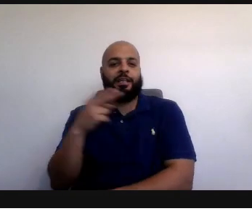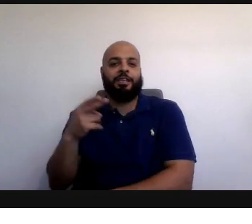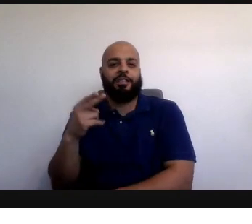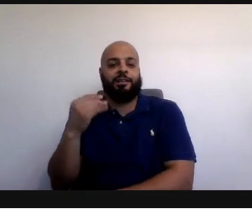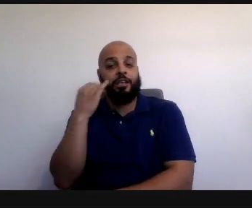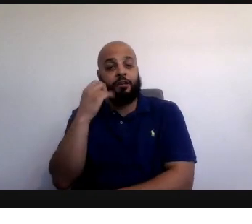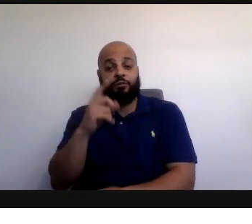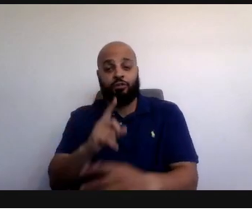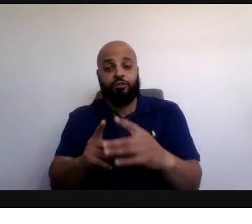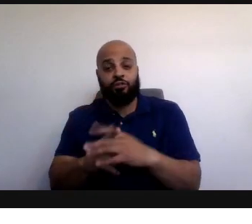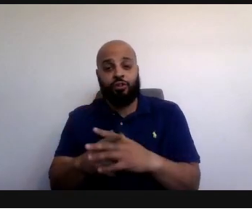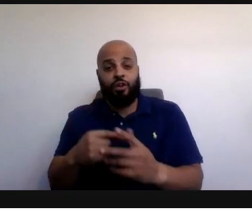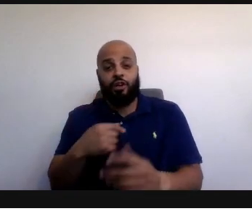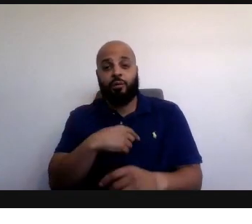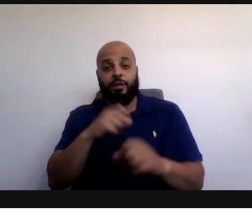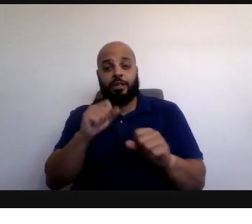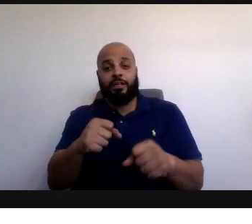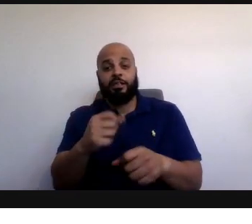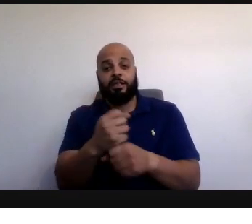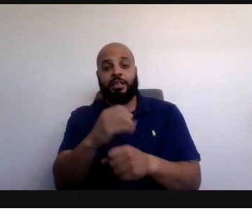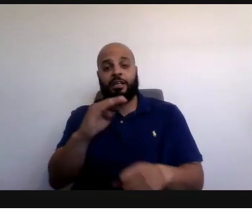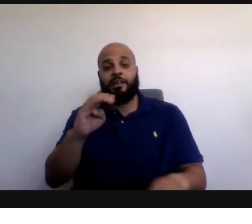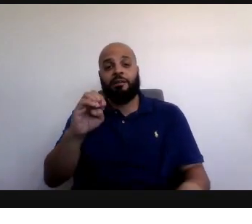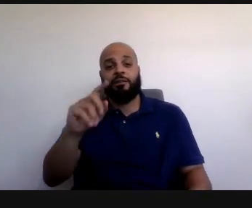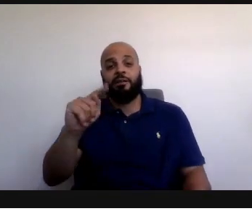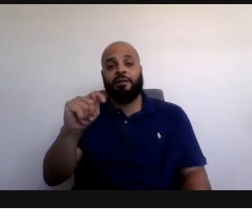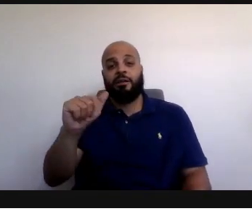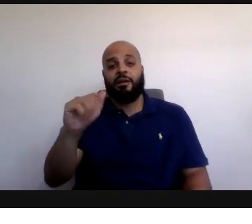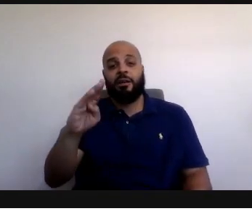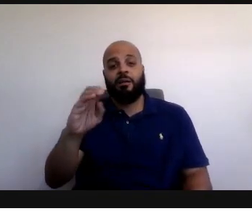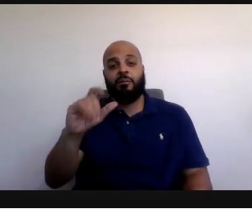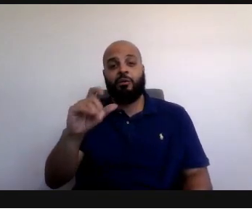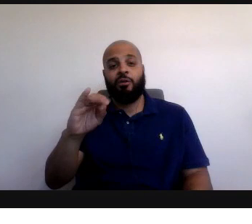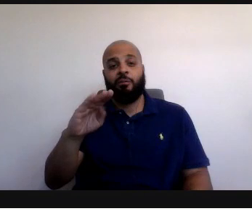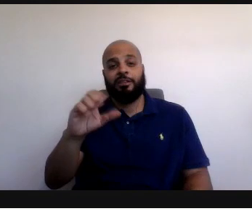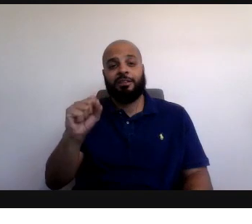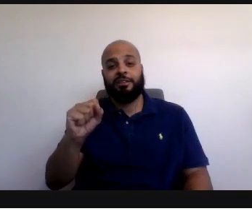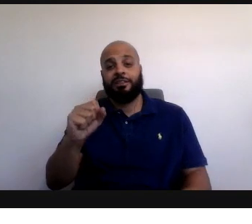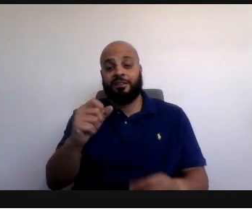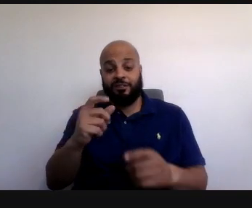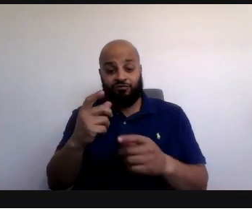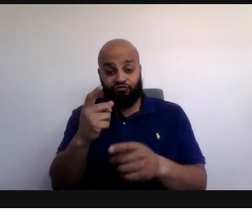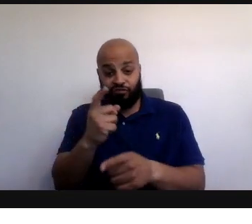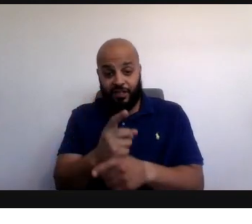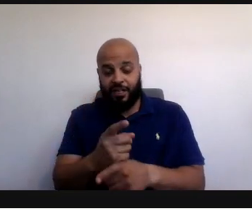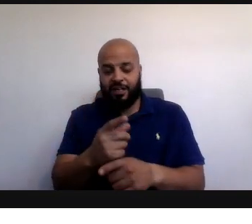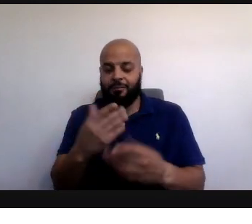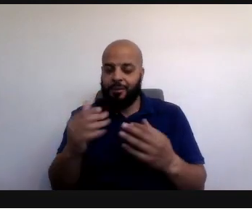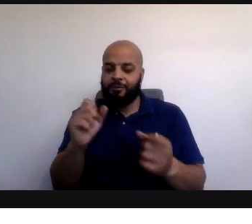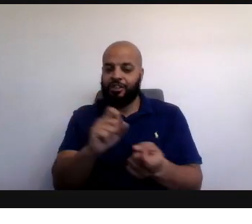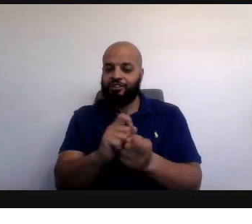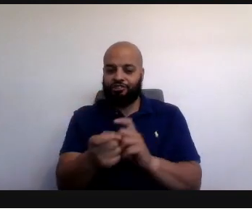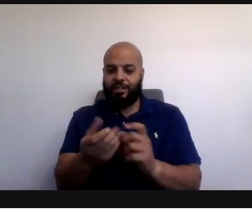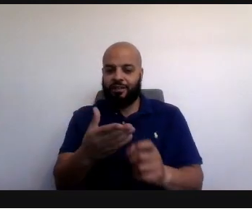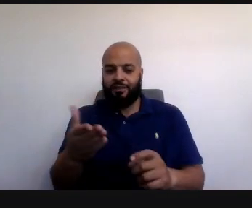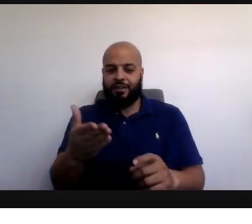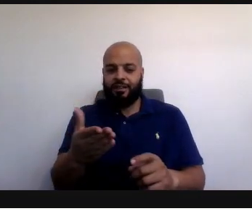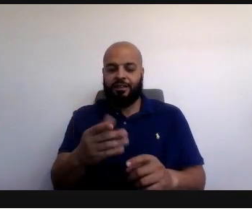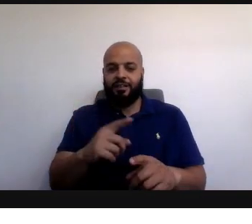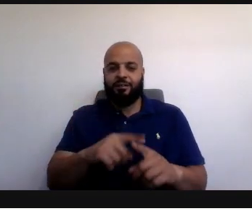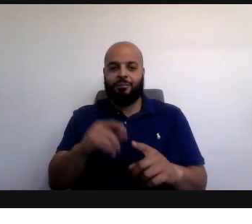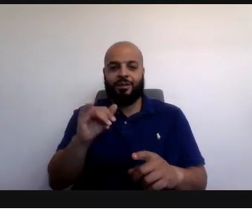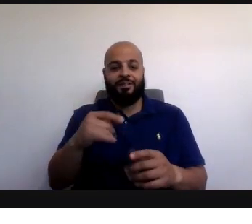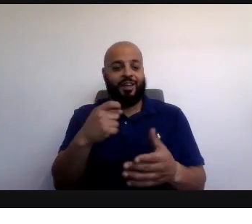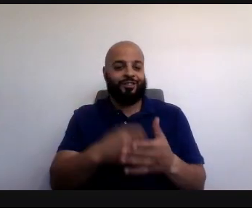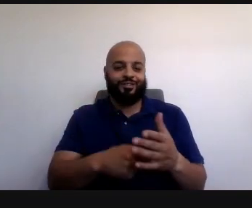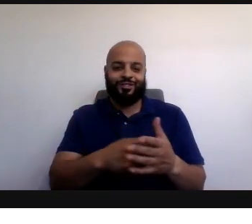kind of metabolomics off rip, we could probably change the game really soon. But the fact of the matter is that it's cost prohibitive.